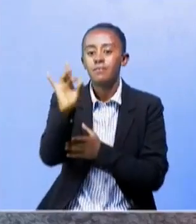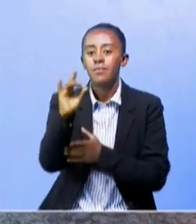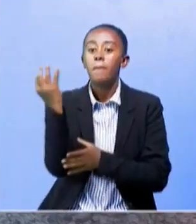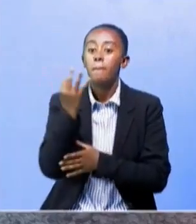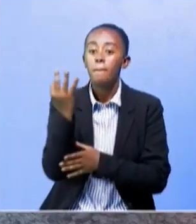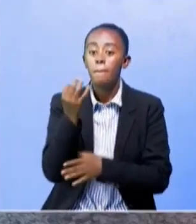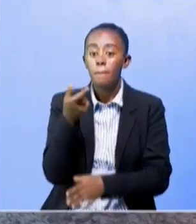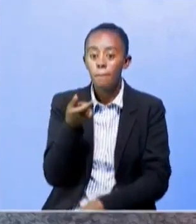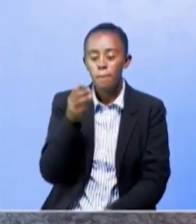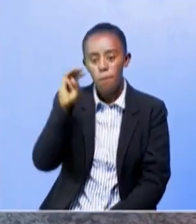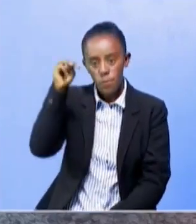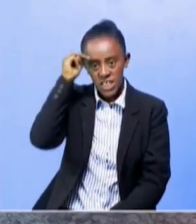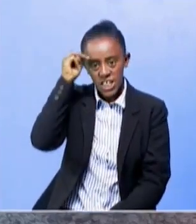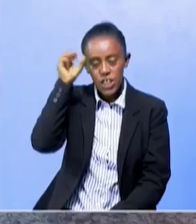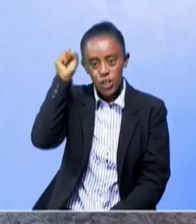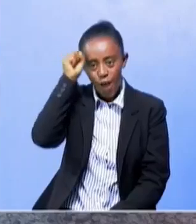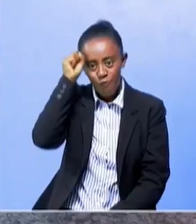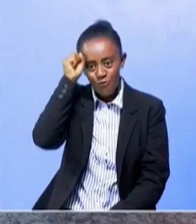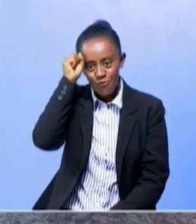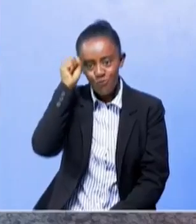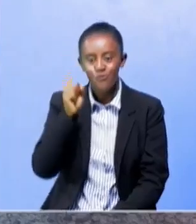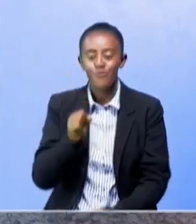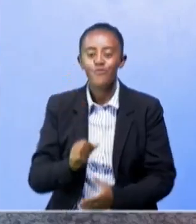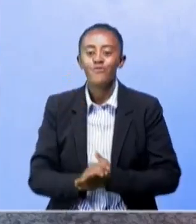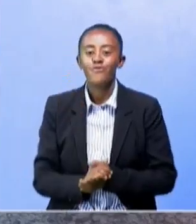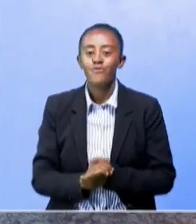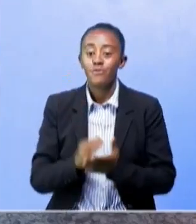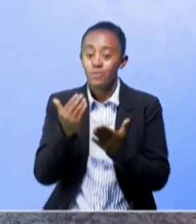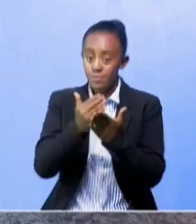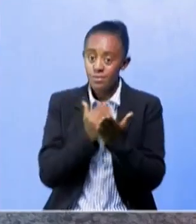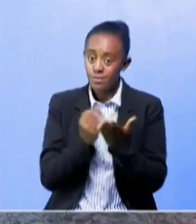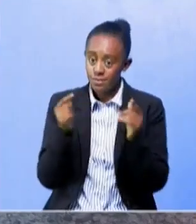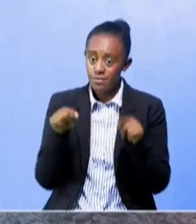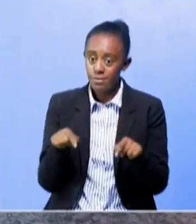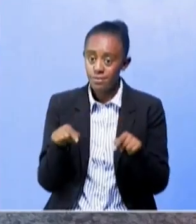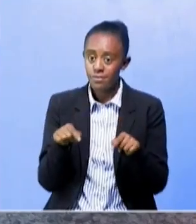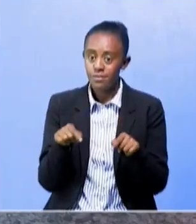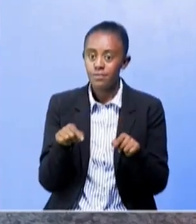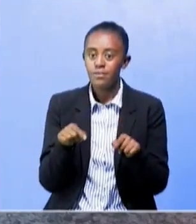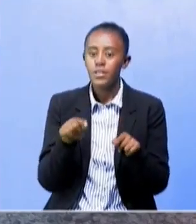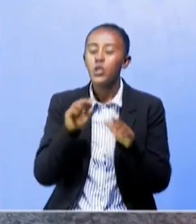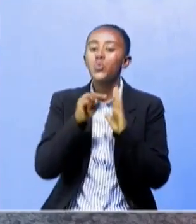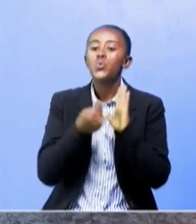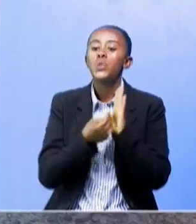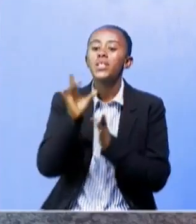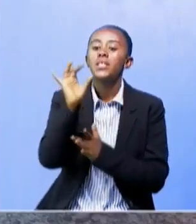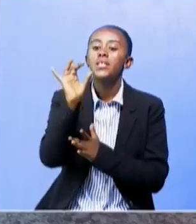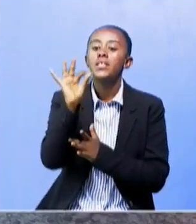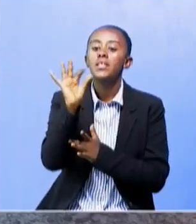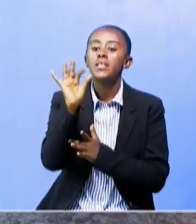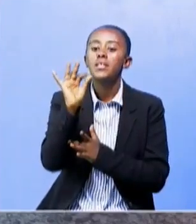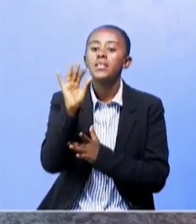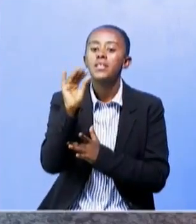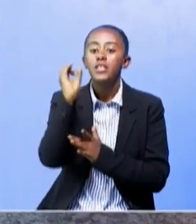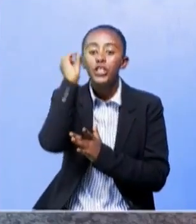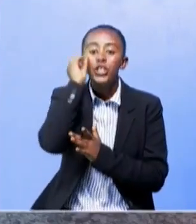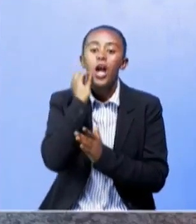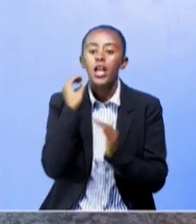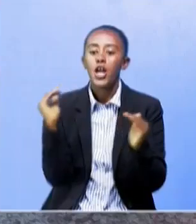is Mr. Saifu. Our lesson topic for today, that is Unit 9, Gender